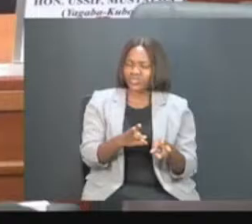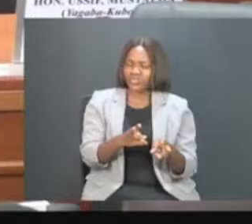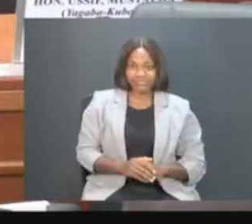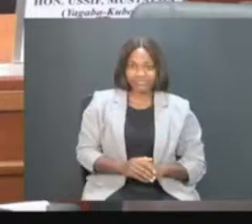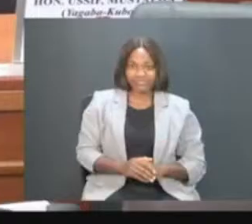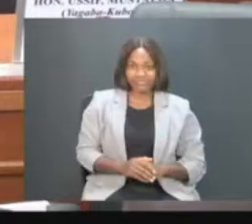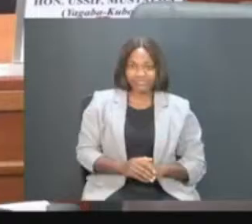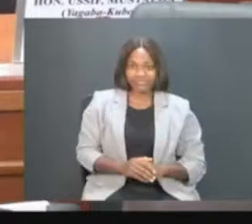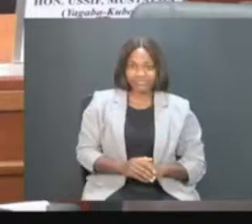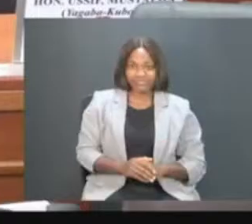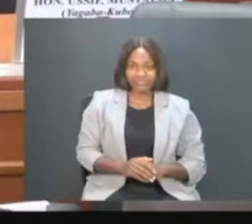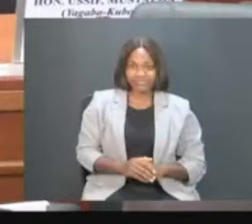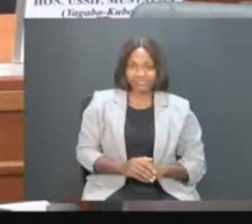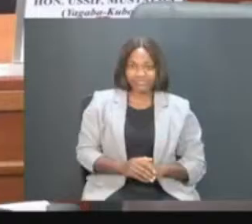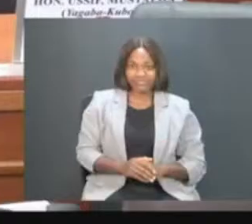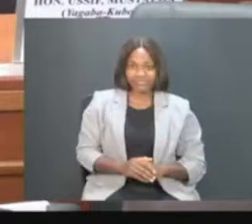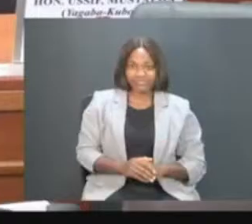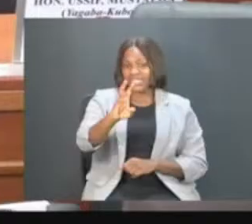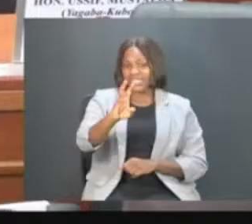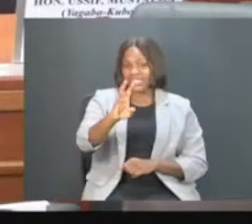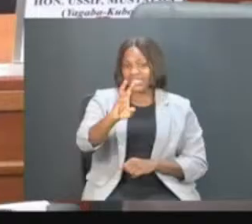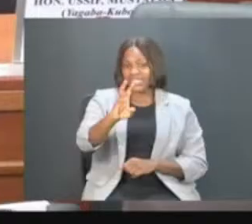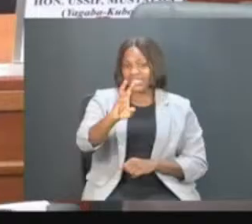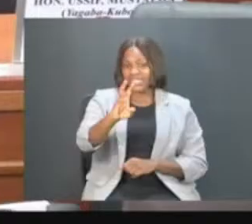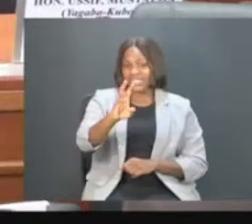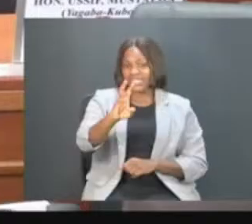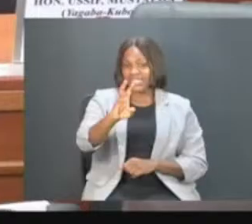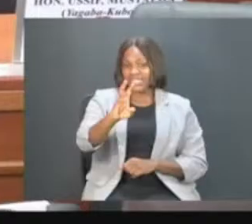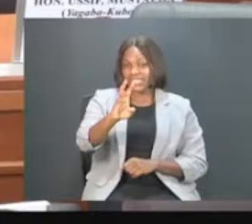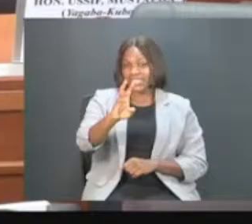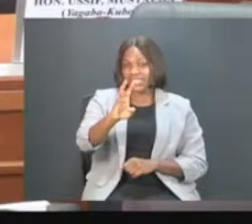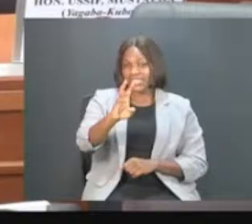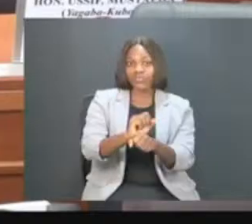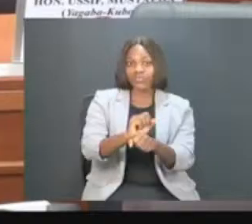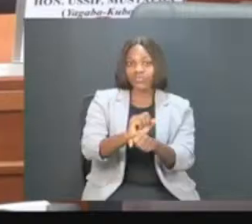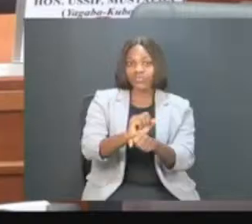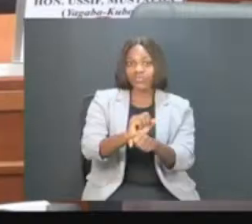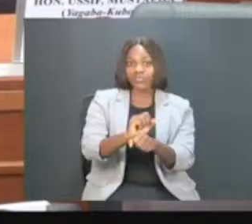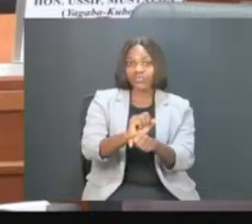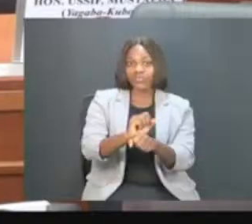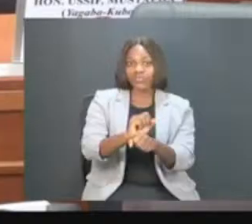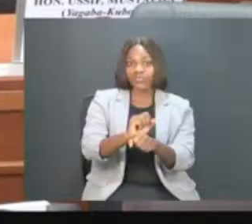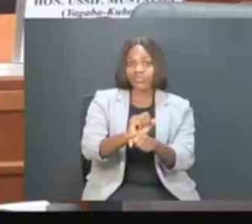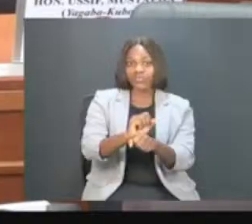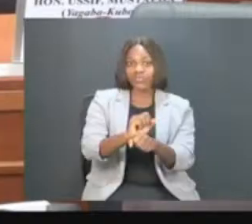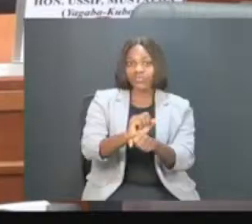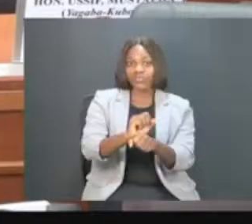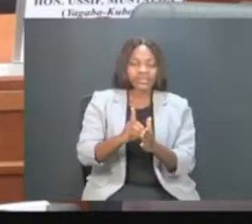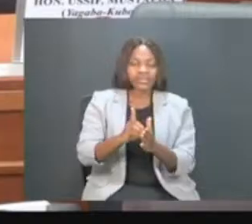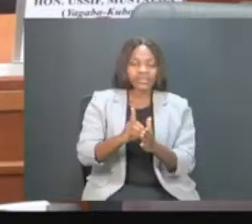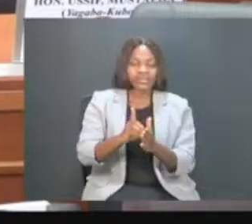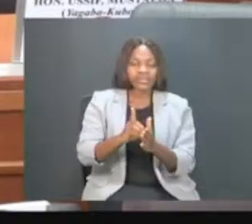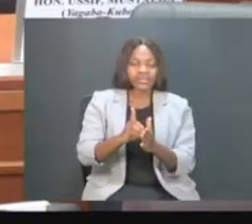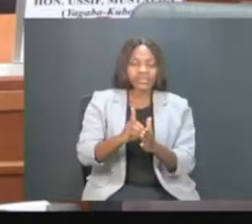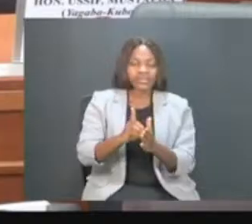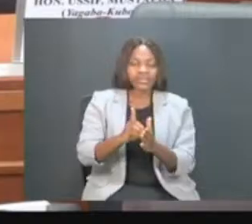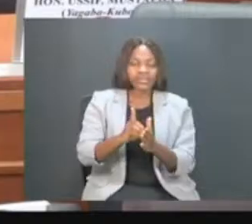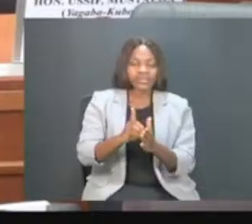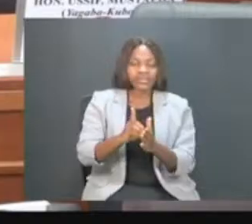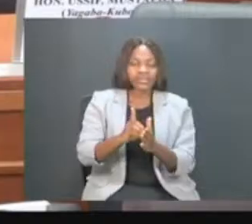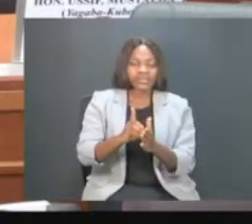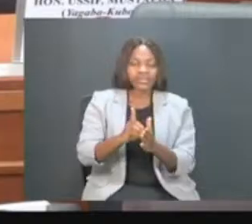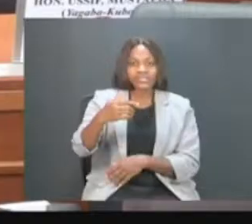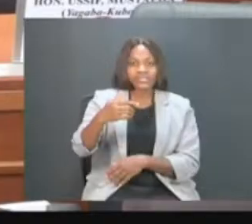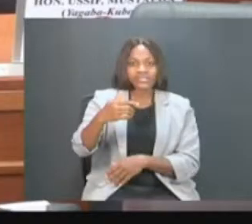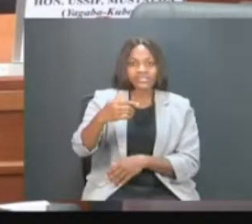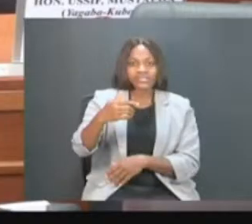of the biggest cities that operate 24-hour economies, New York, Tokyo, London, Bangkok,